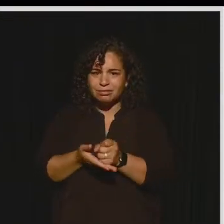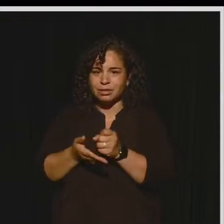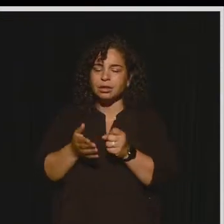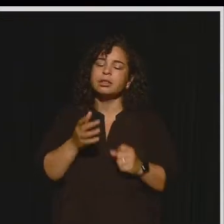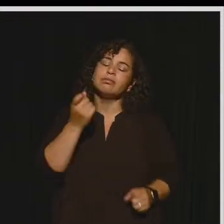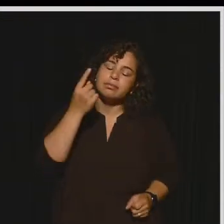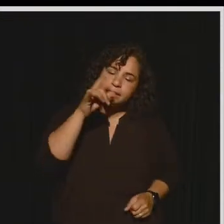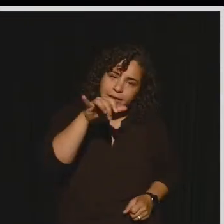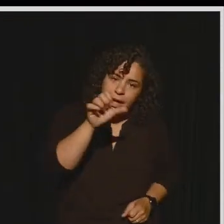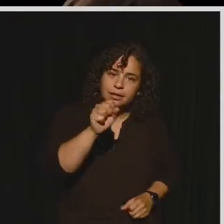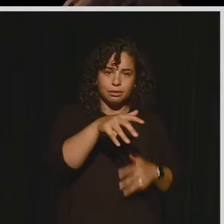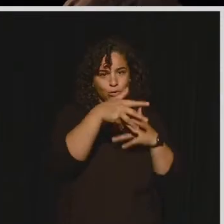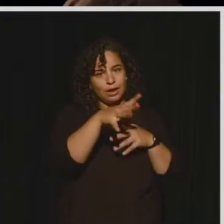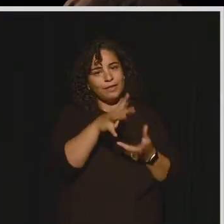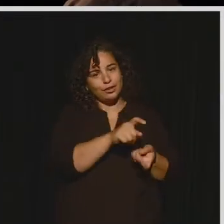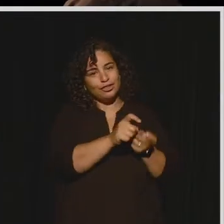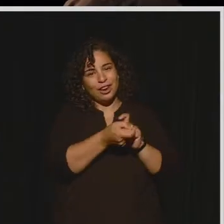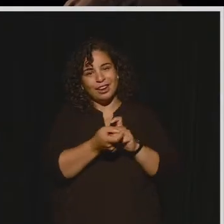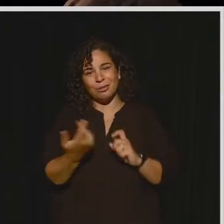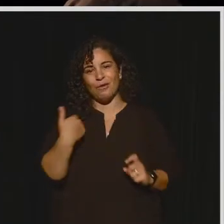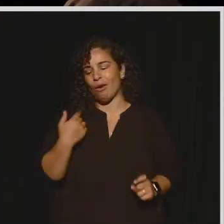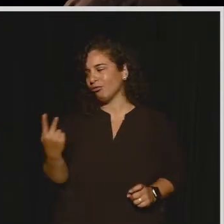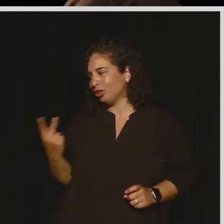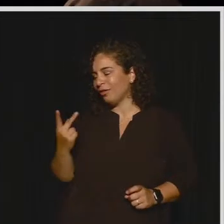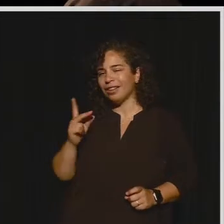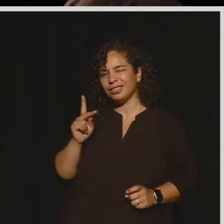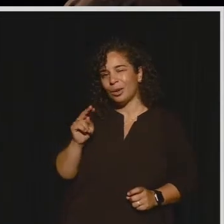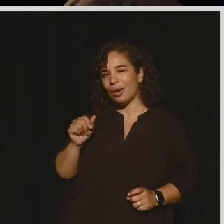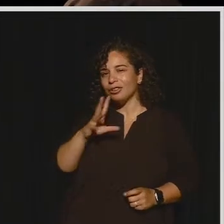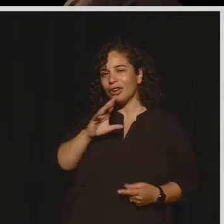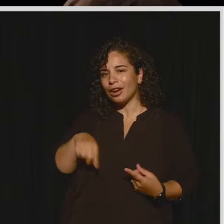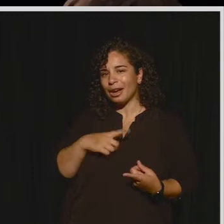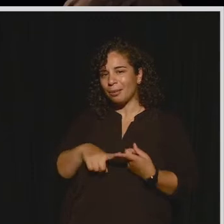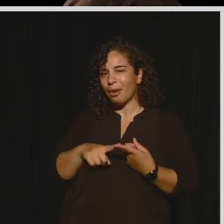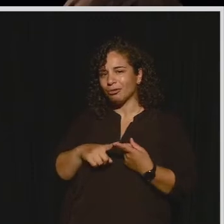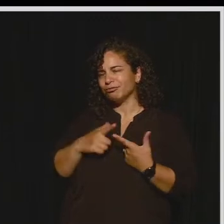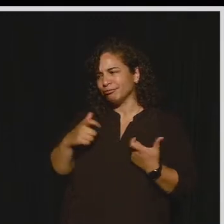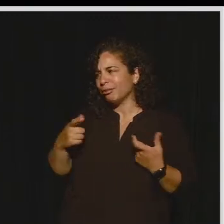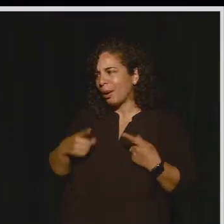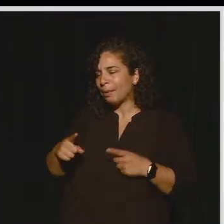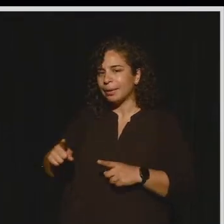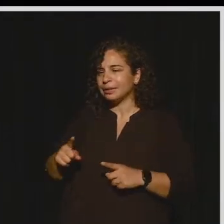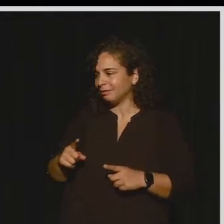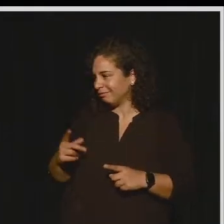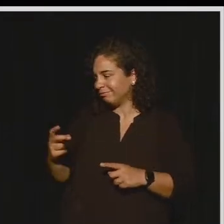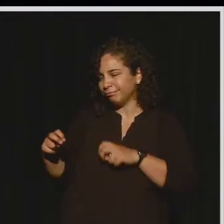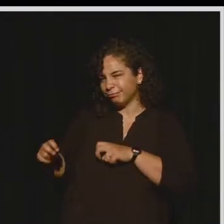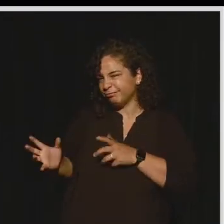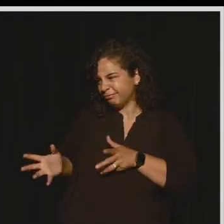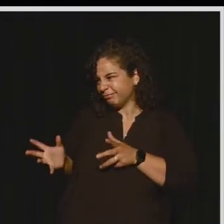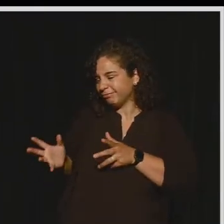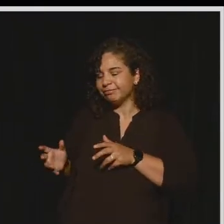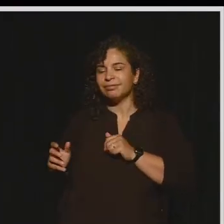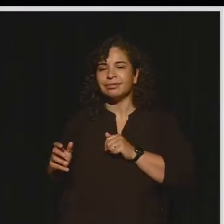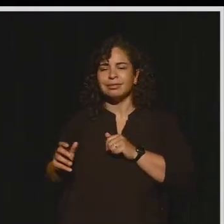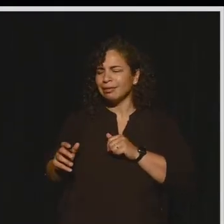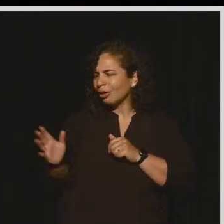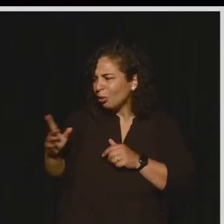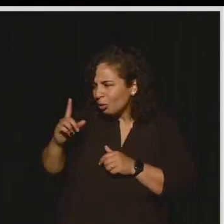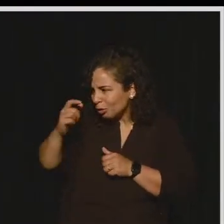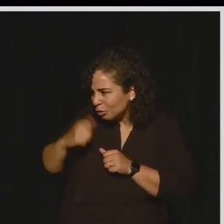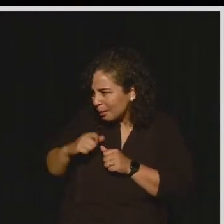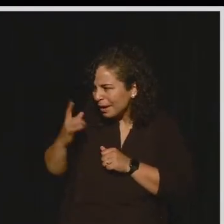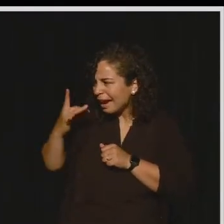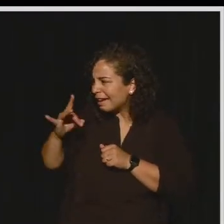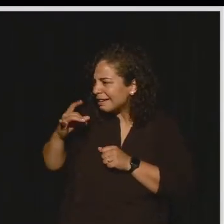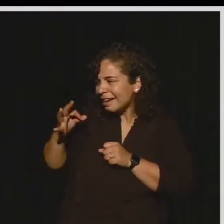over the years. And Kona and I were talking about beginning part before when we were sitting here, where it was 18 years ago or 19 years ago